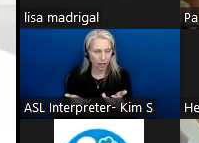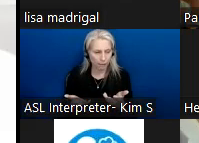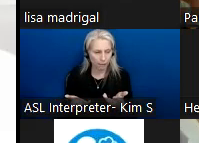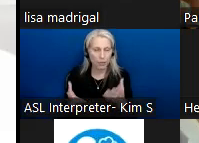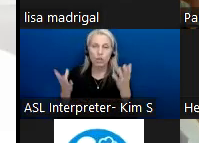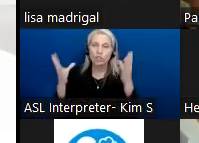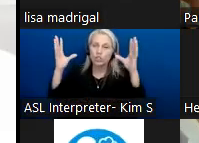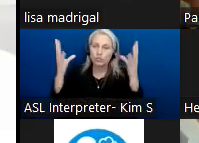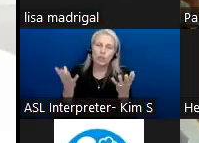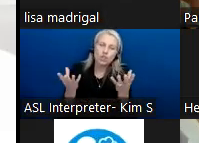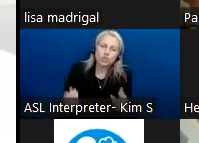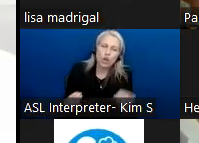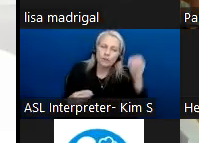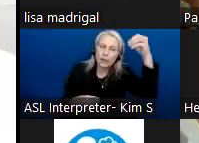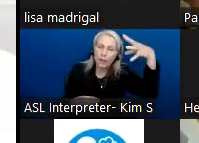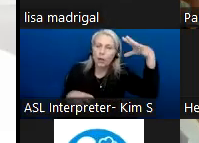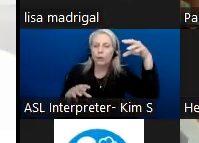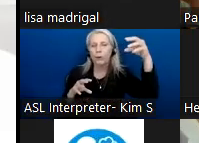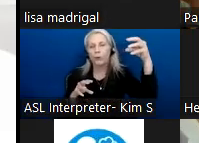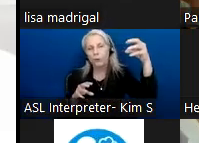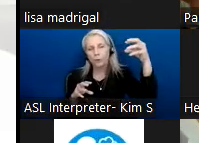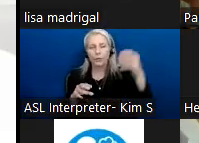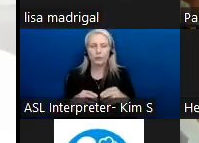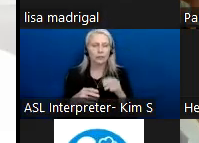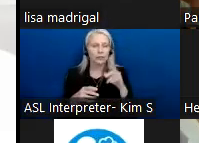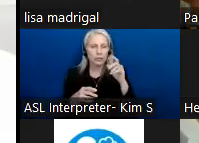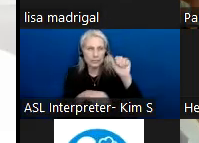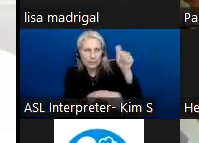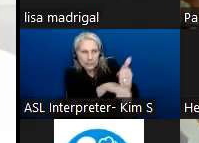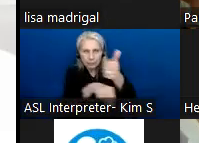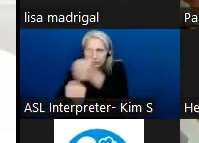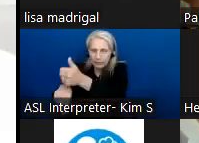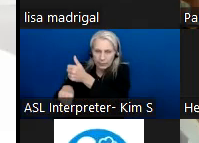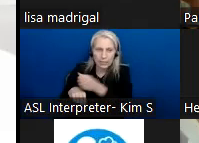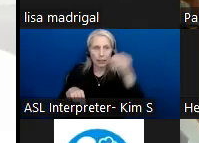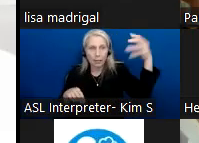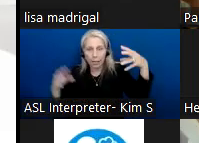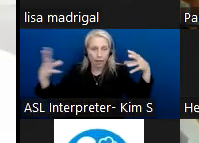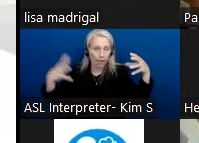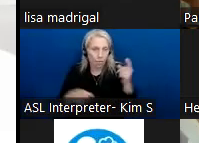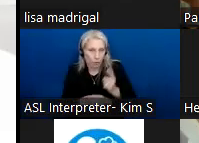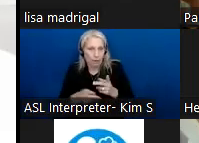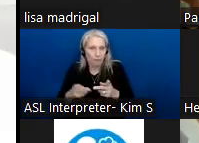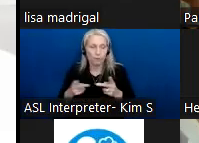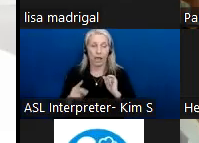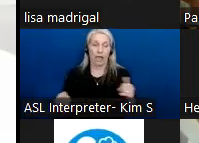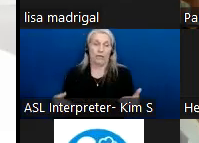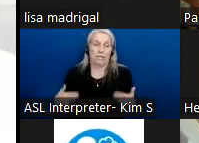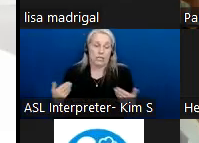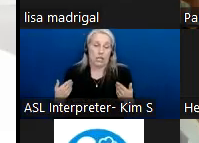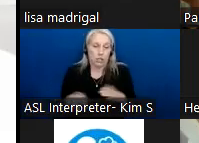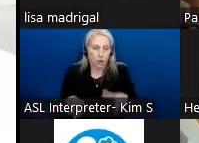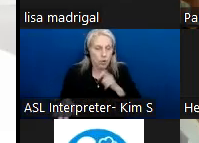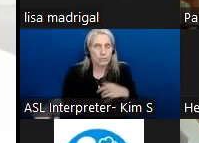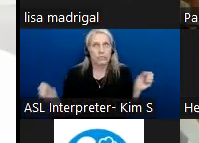soft lighting or strategic lighting. And that would include, I have a young child who's terrified of the